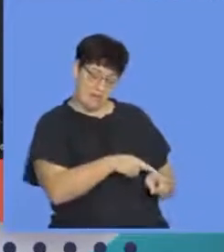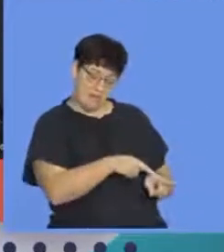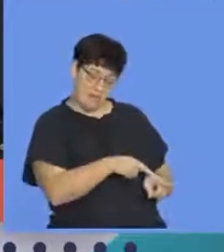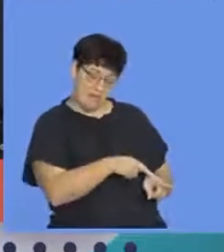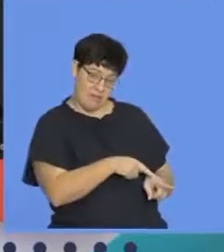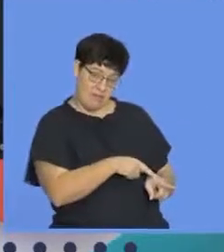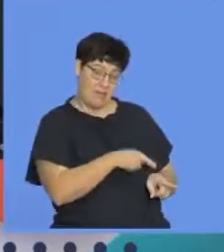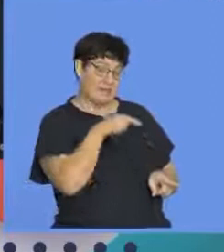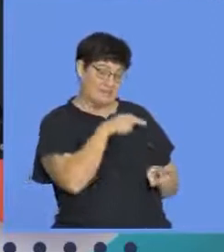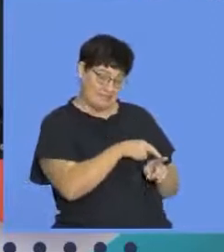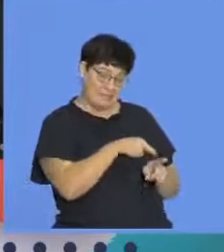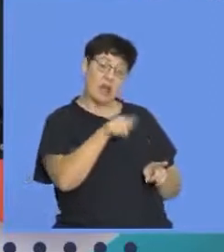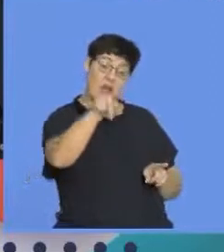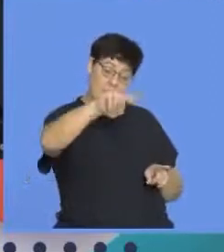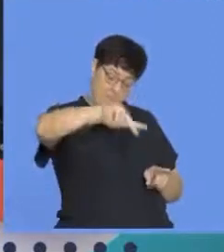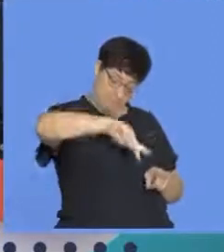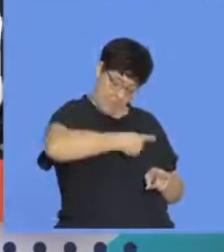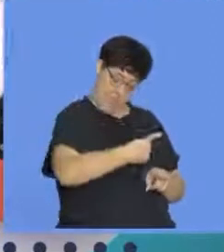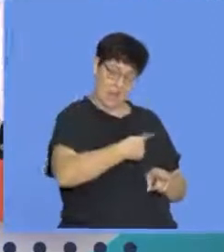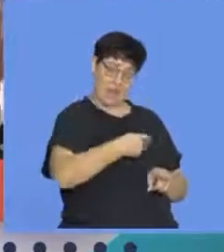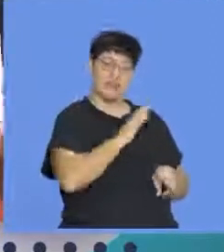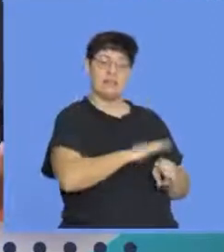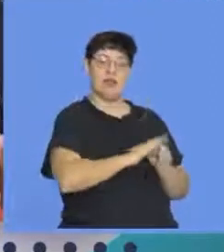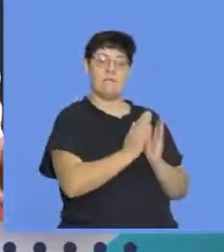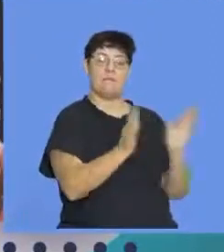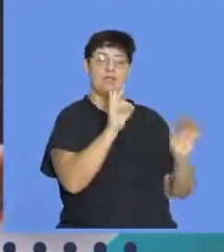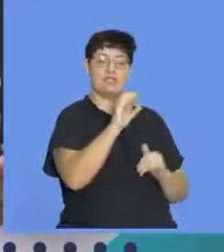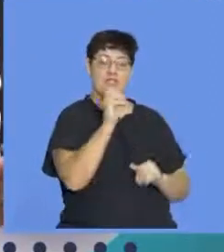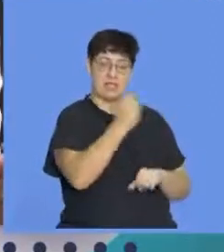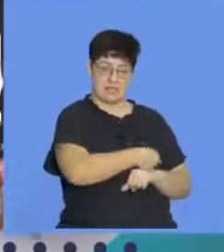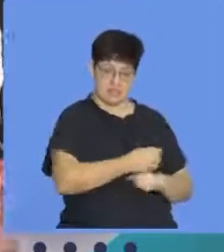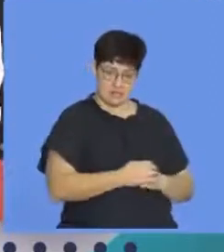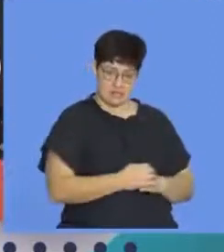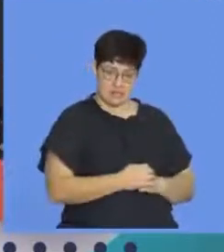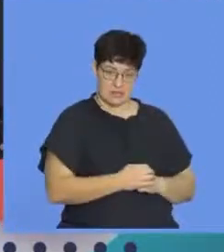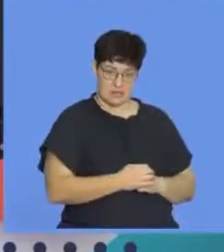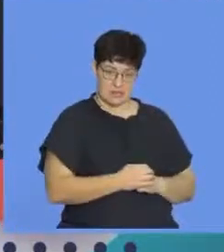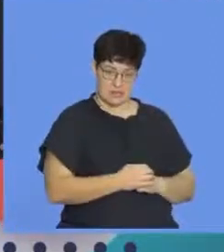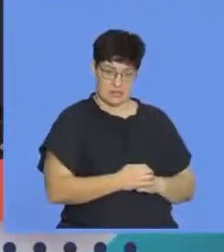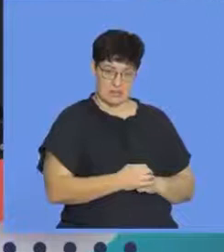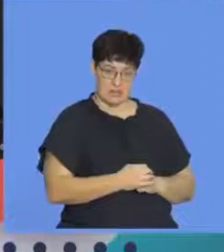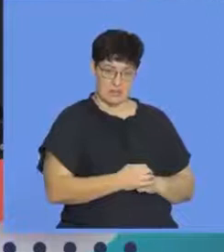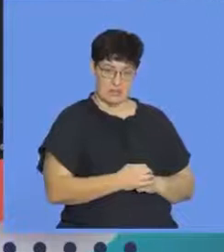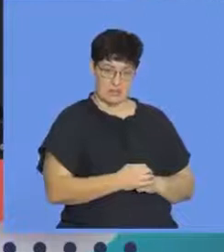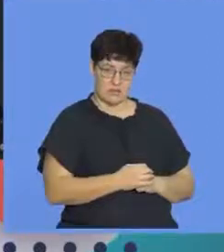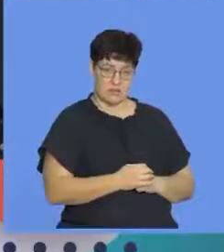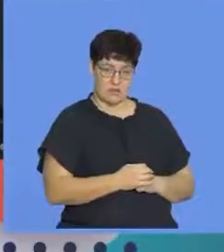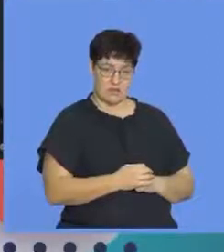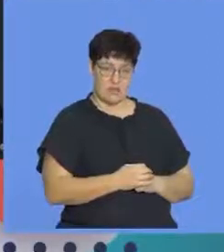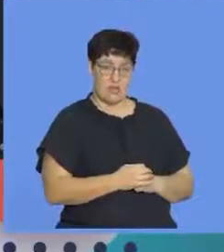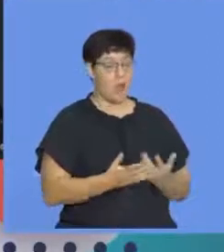expect our debtors to settle their accounts within 30 days, right? Very often, what